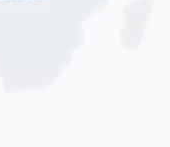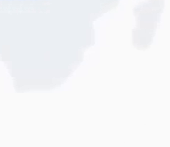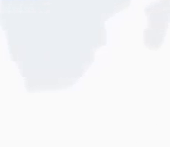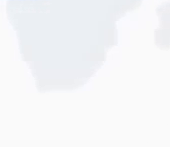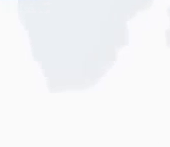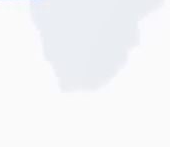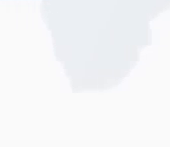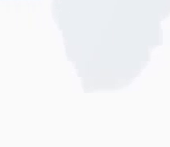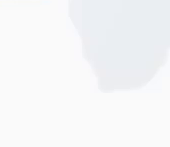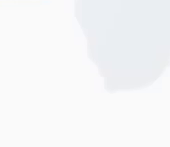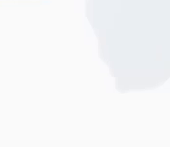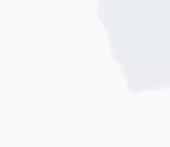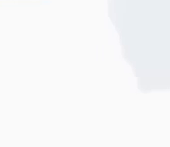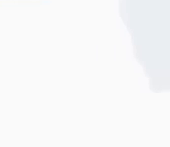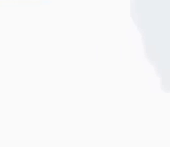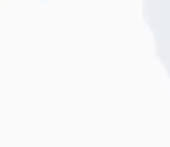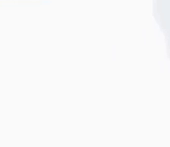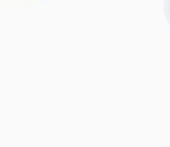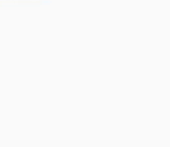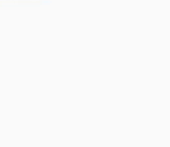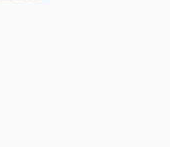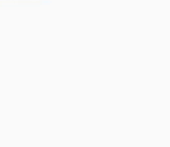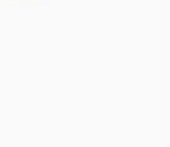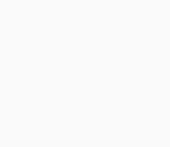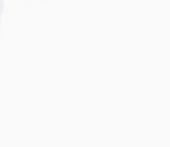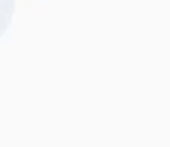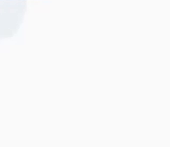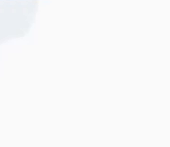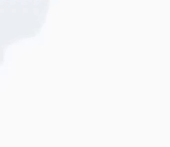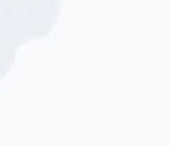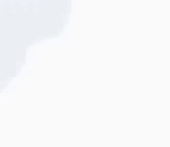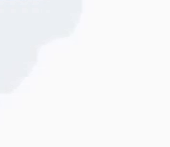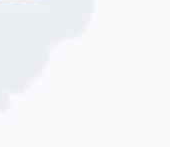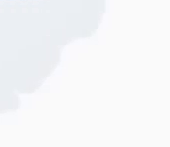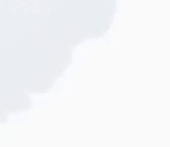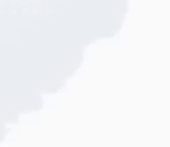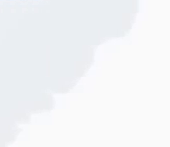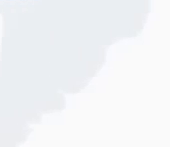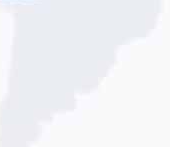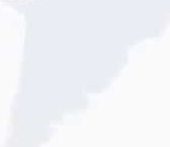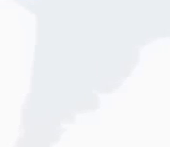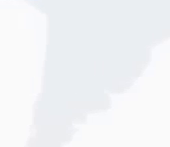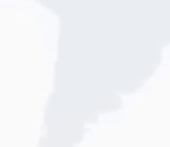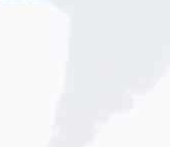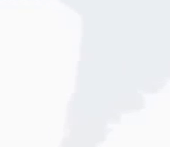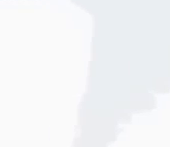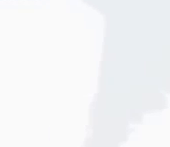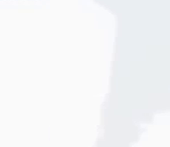We'll be right back.